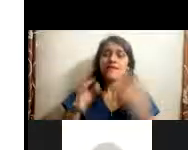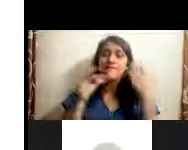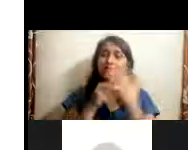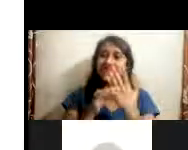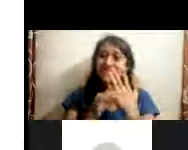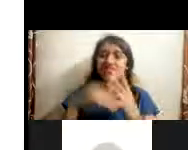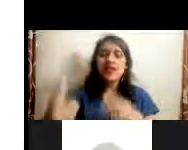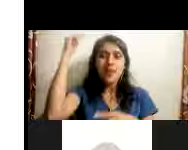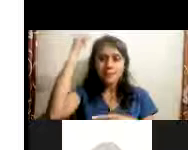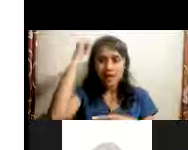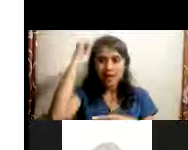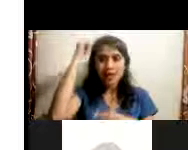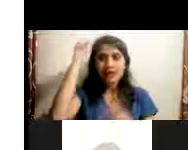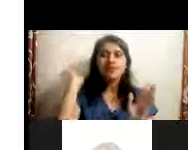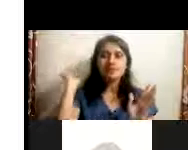mental